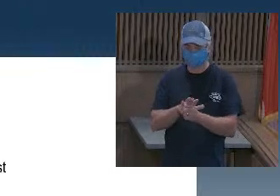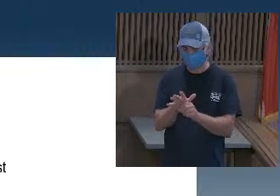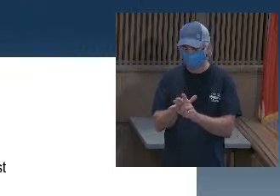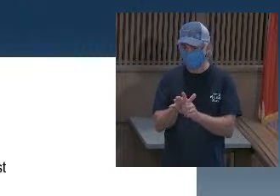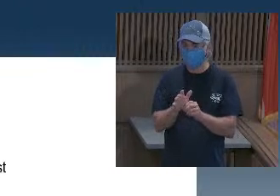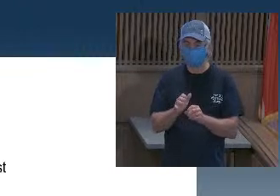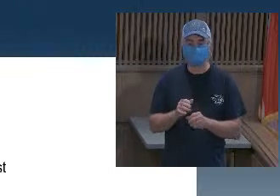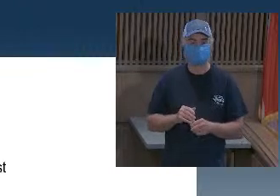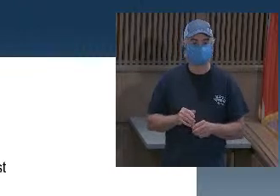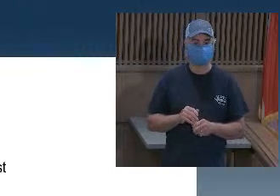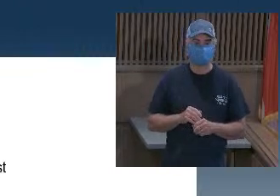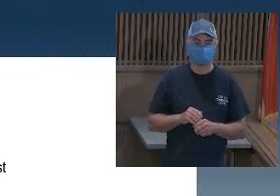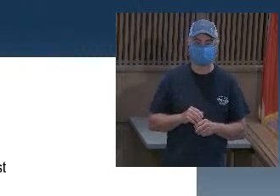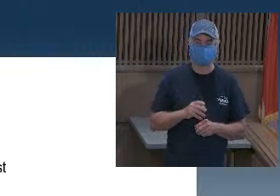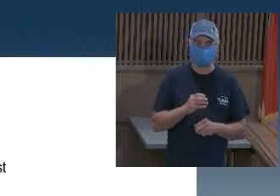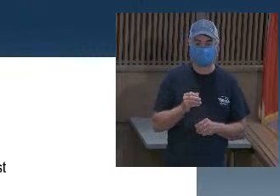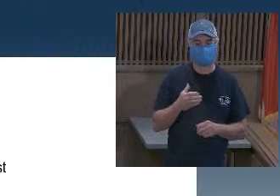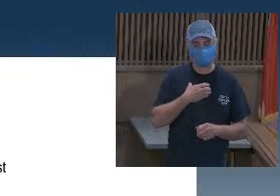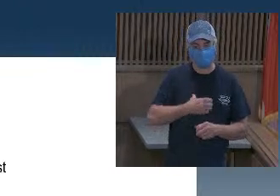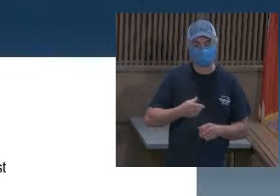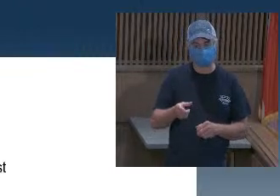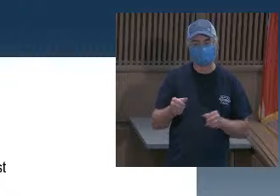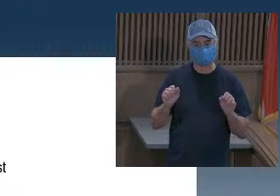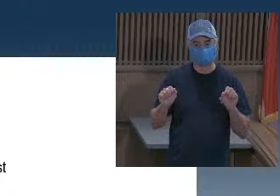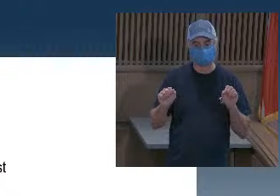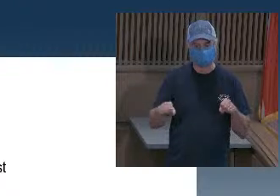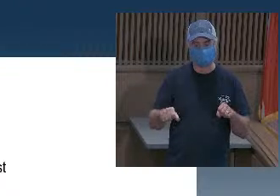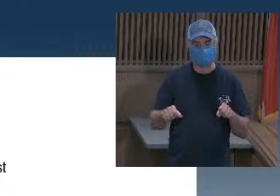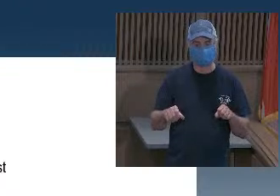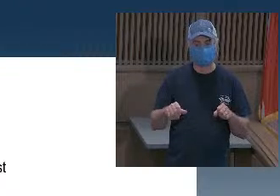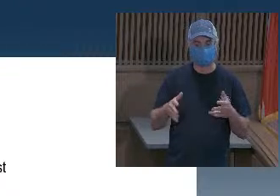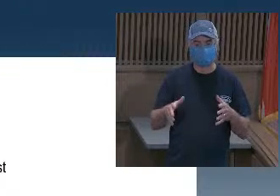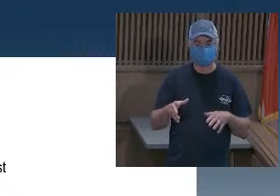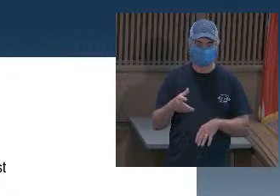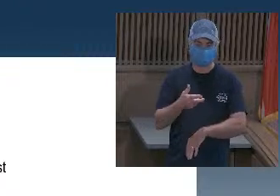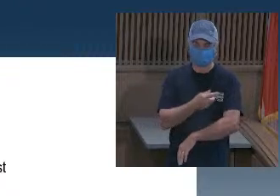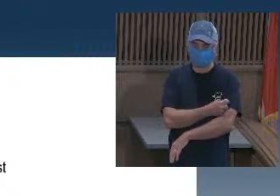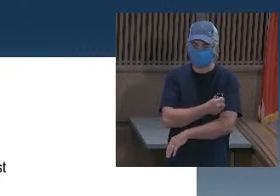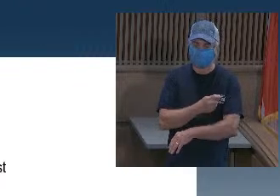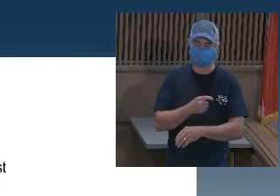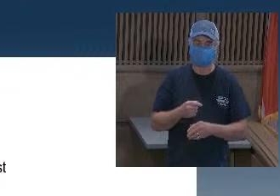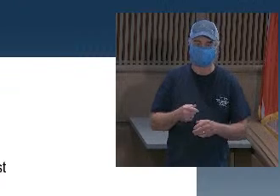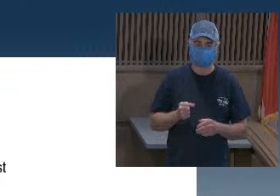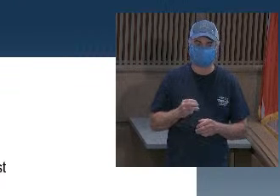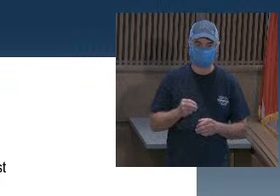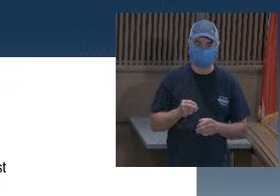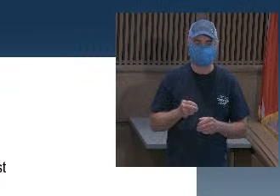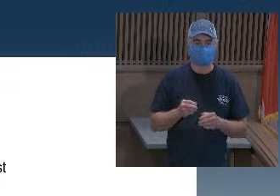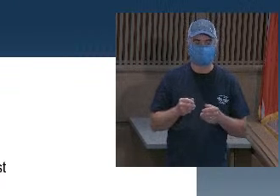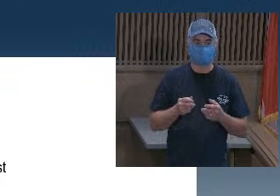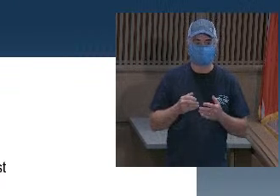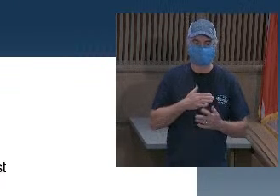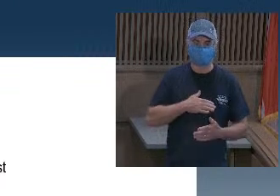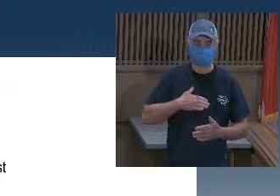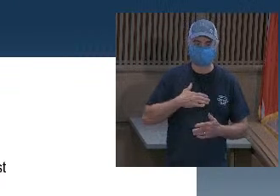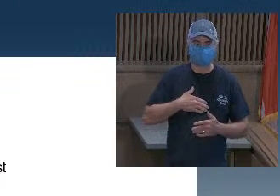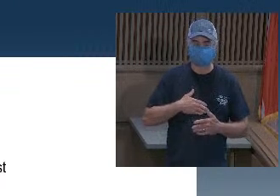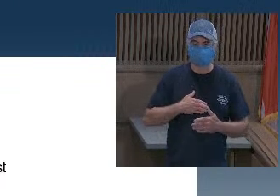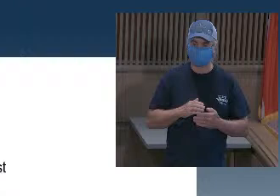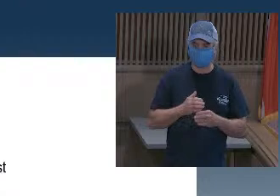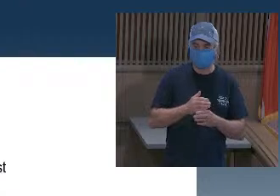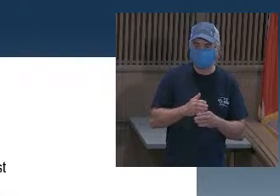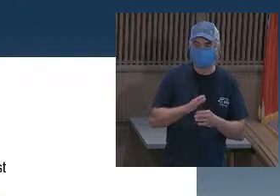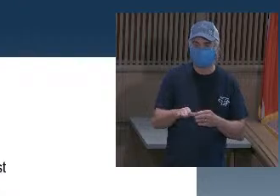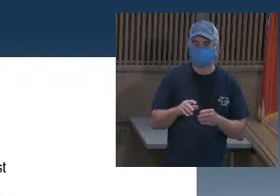please don't keep it to yourself, because the bad news seems to travel like wildfire. Good